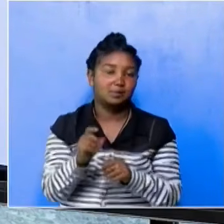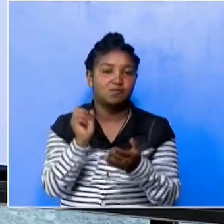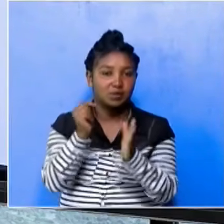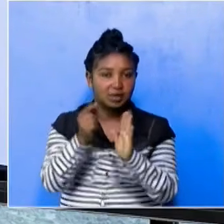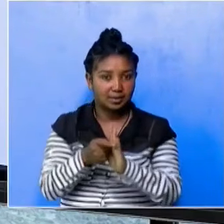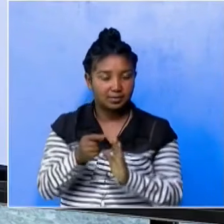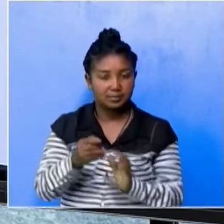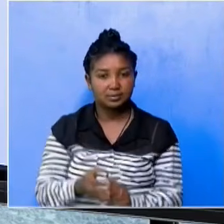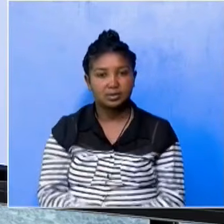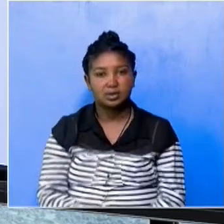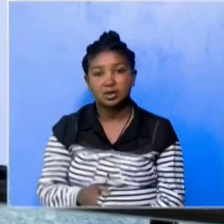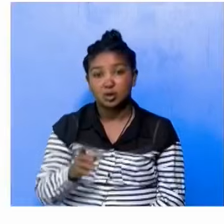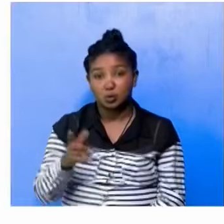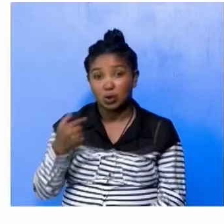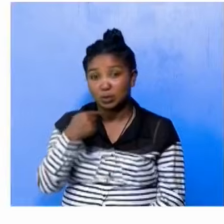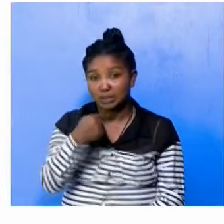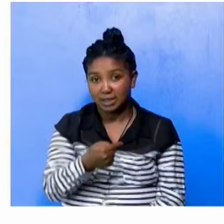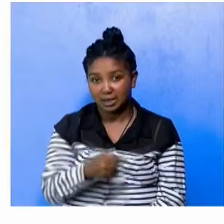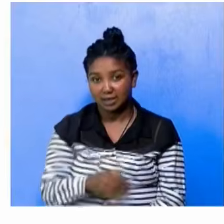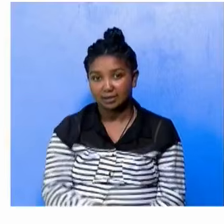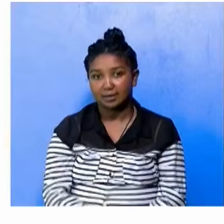example, when we say